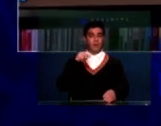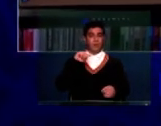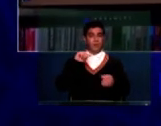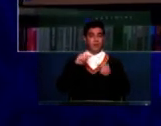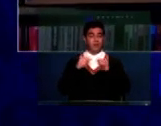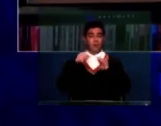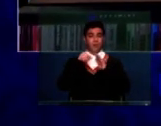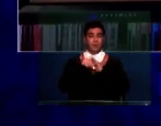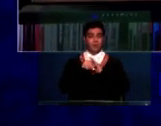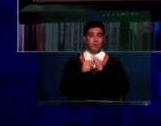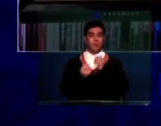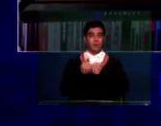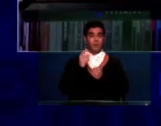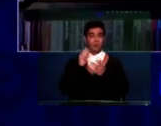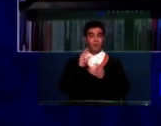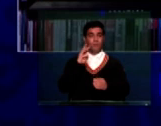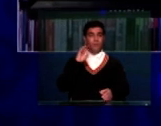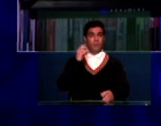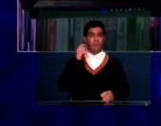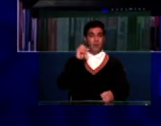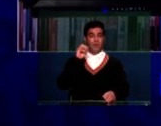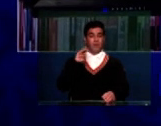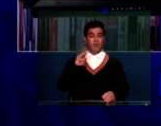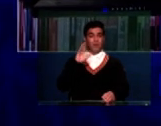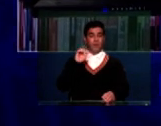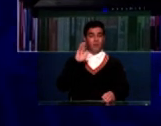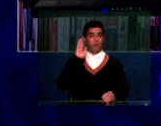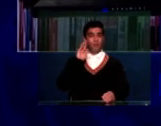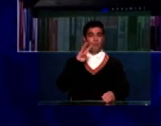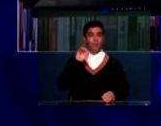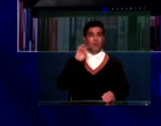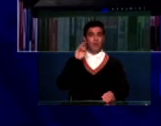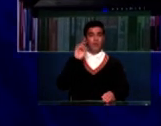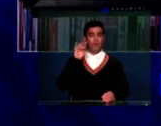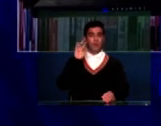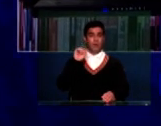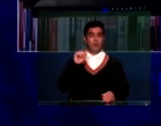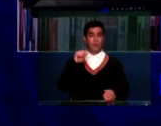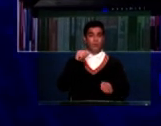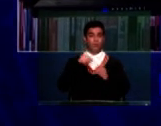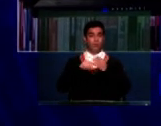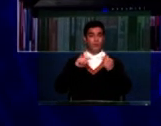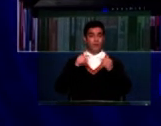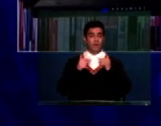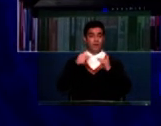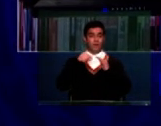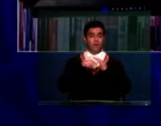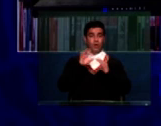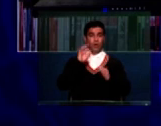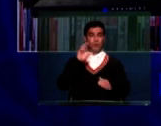natijasida hosil bo'ladi. Kaliy manganat, kaliy xlorid va suv molekulasi hosil bo'ladi. Bu reaksiyada